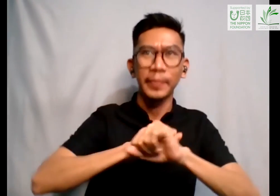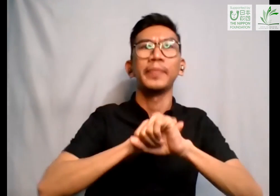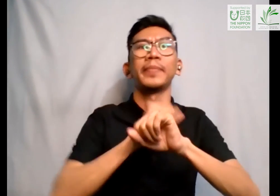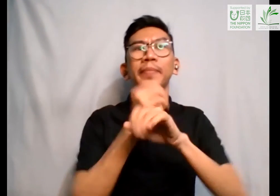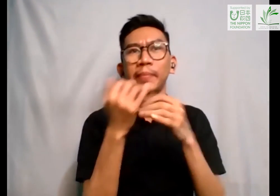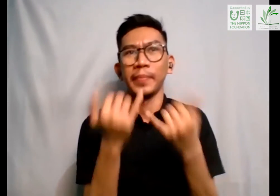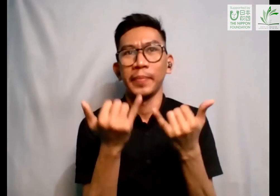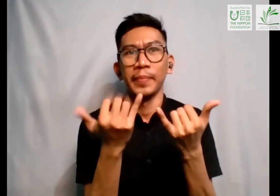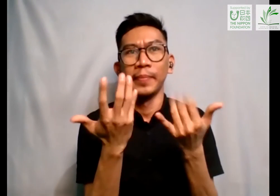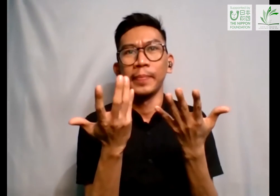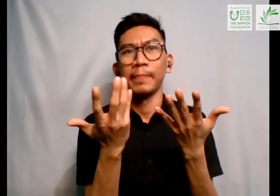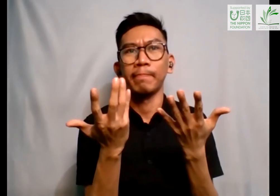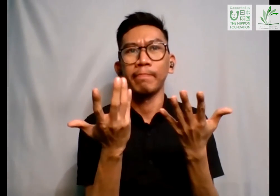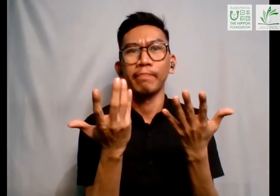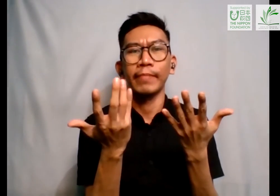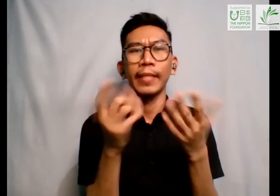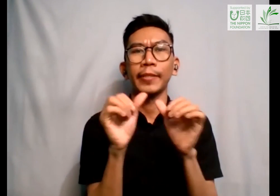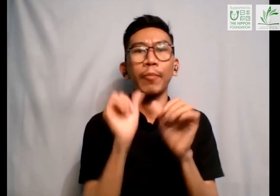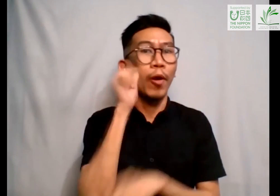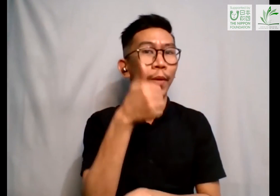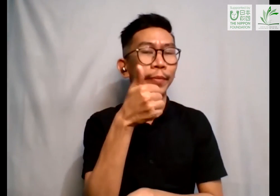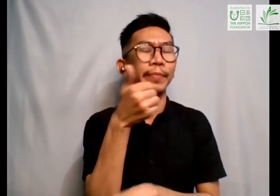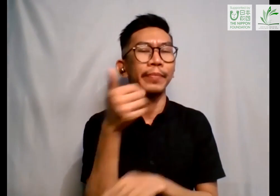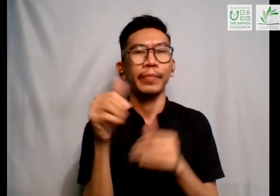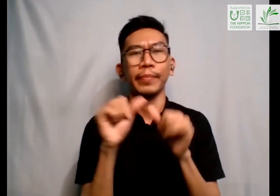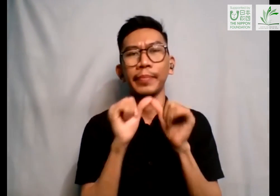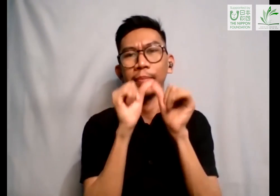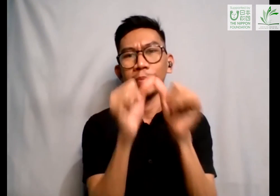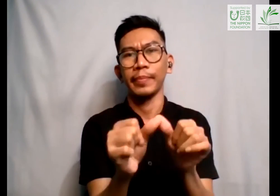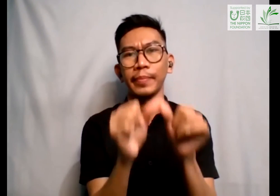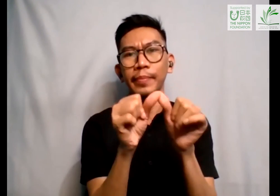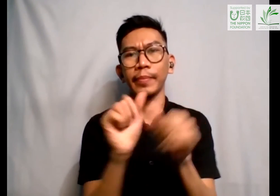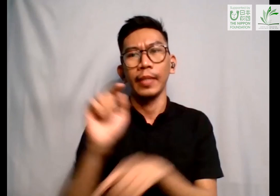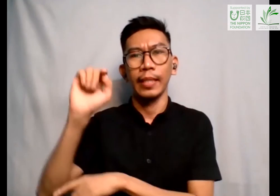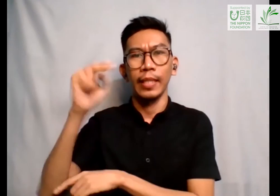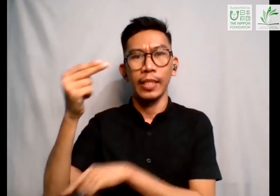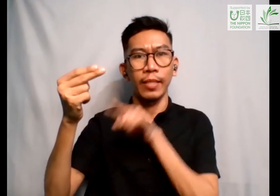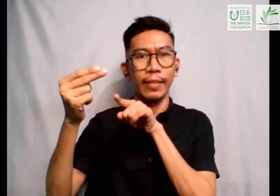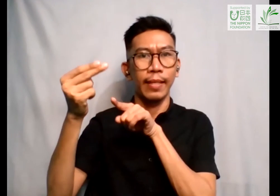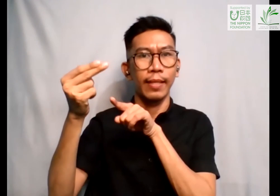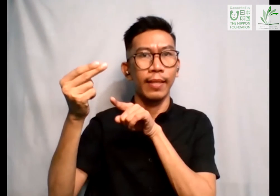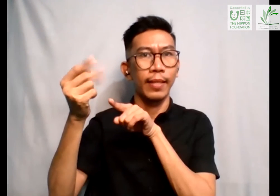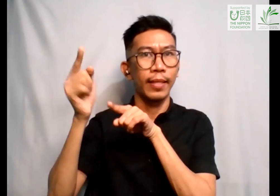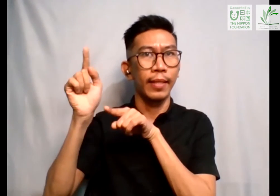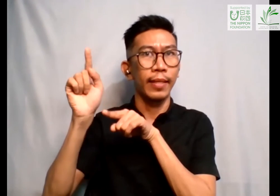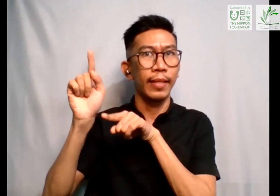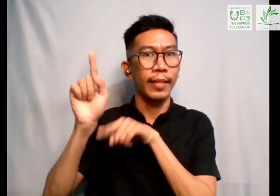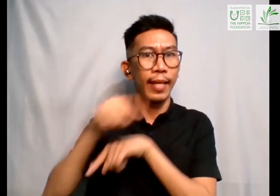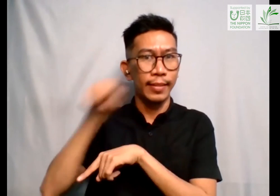And we'll continue tomorrow. And then Thursday, we will not have